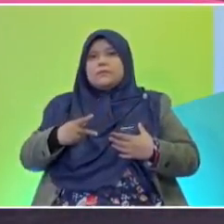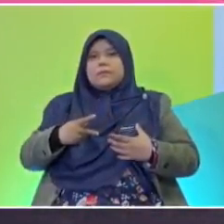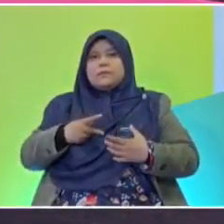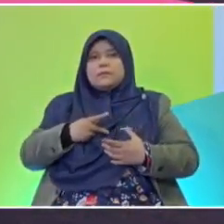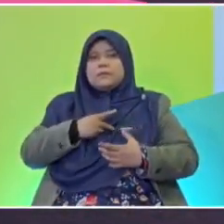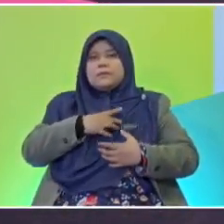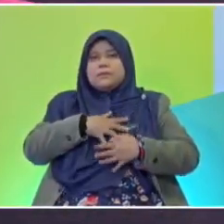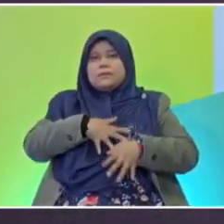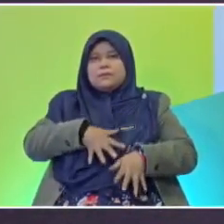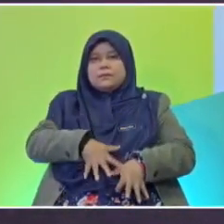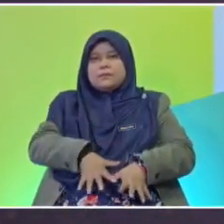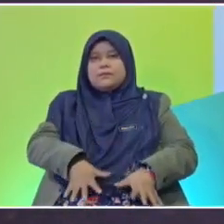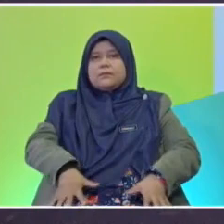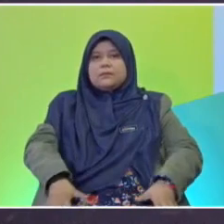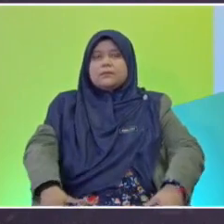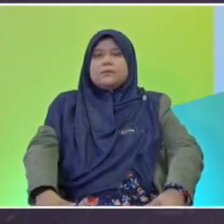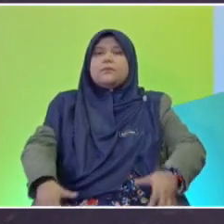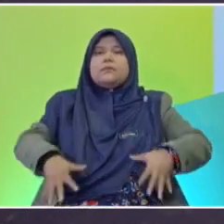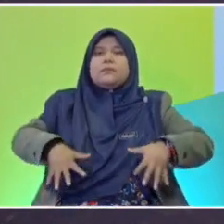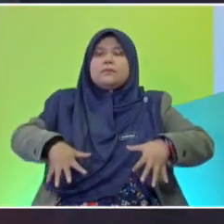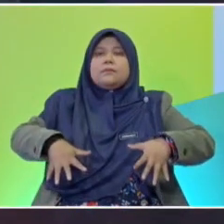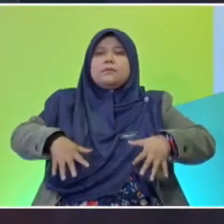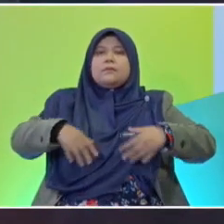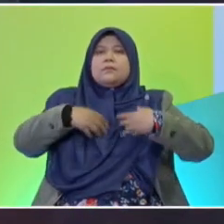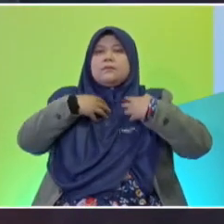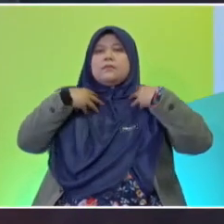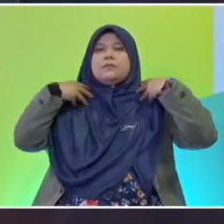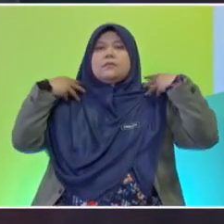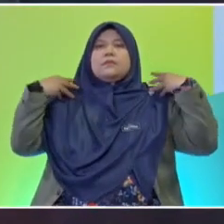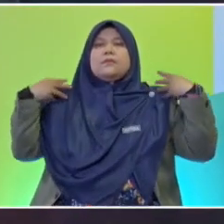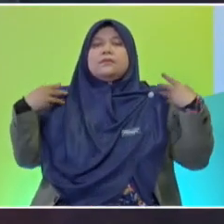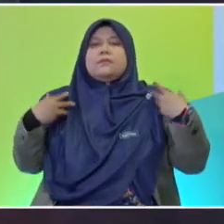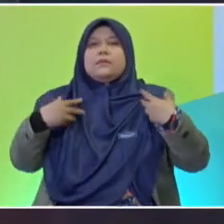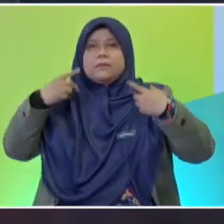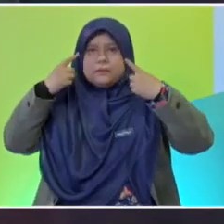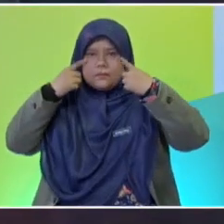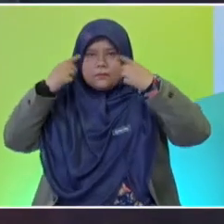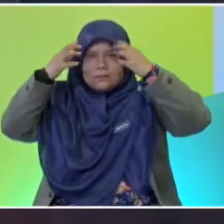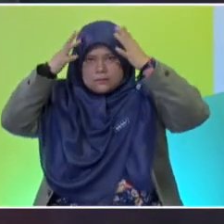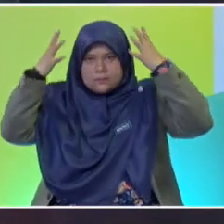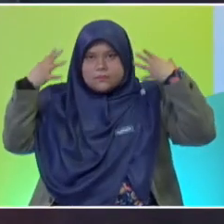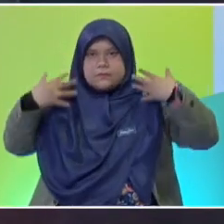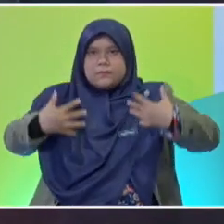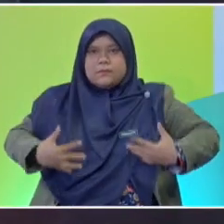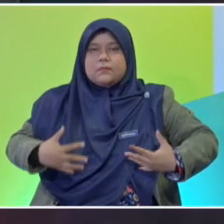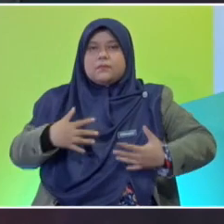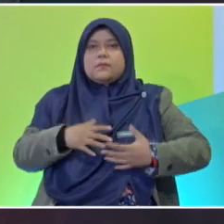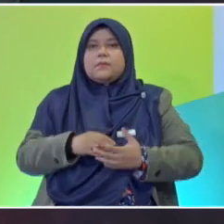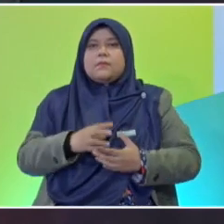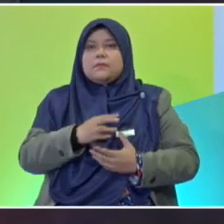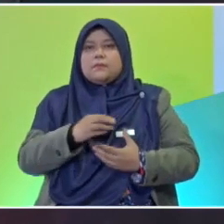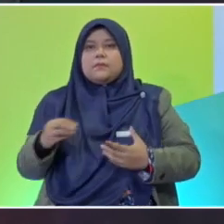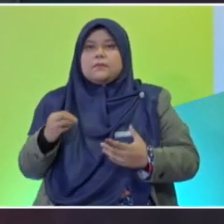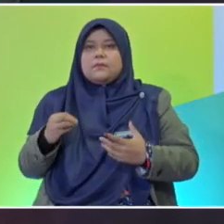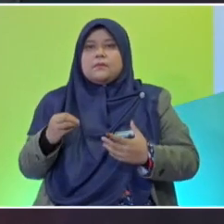of the body, teacher. So this is Yes. where it goes to the brain, your eyes, yes. everywhere in the body. And then from there, the oxygen